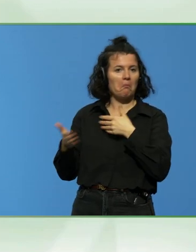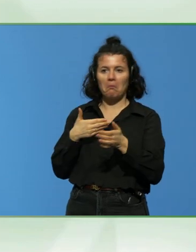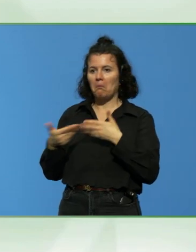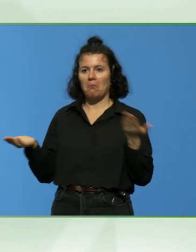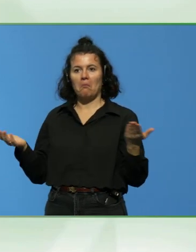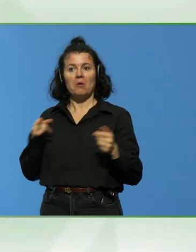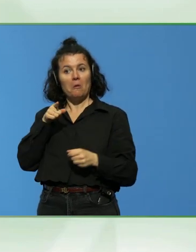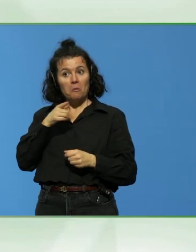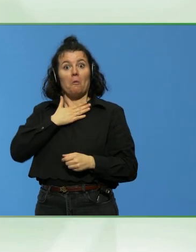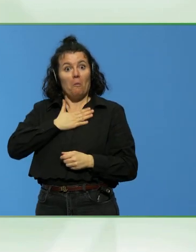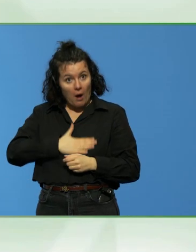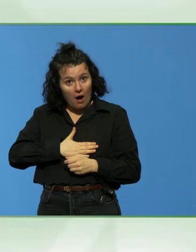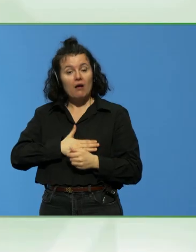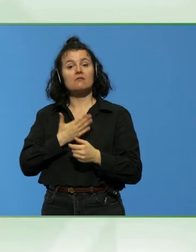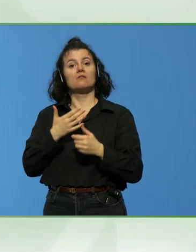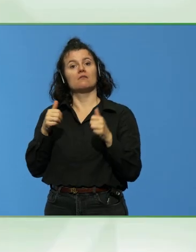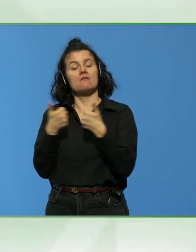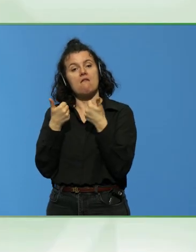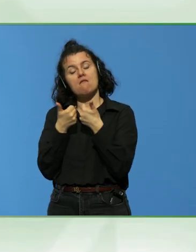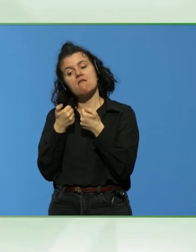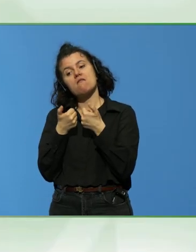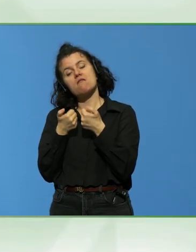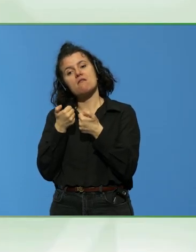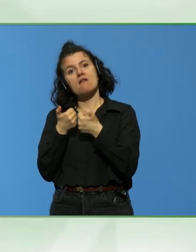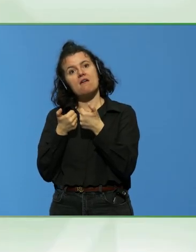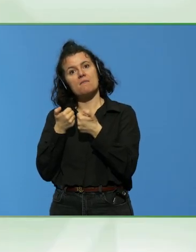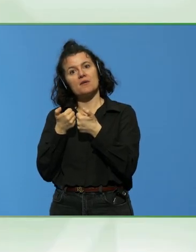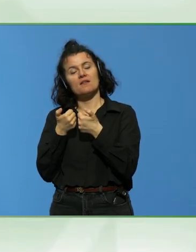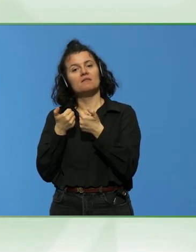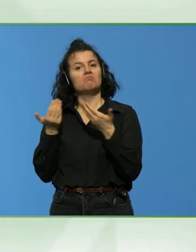stream there, you are doing